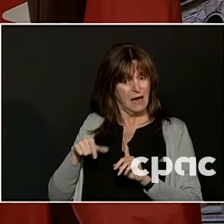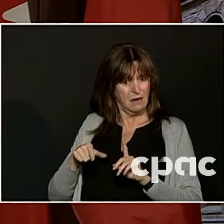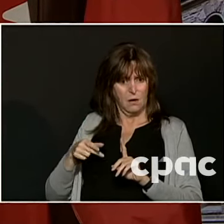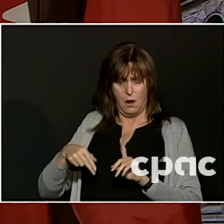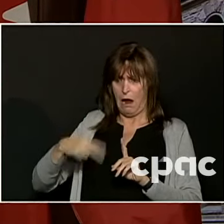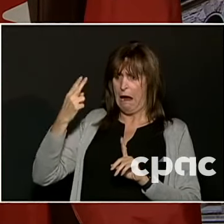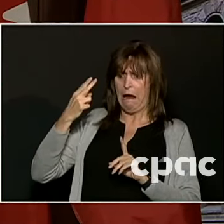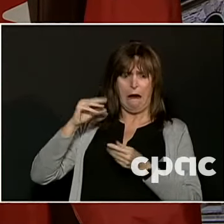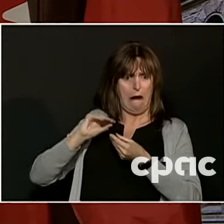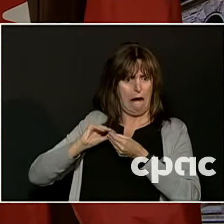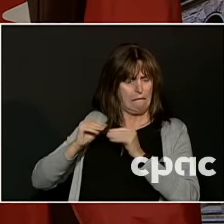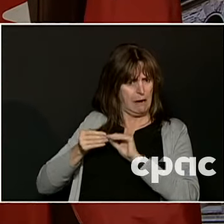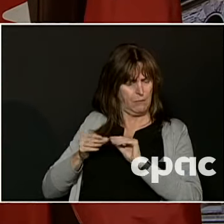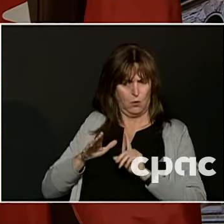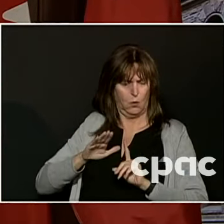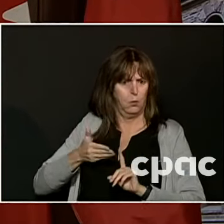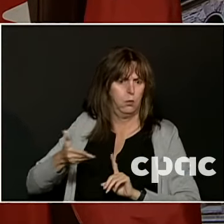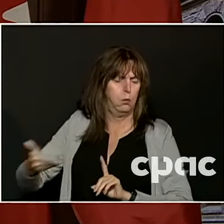August 1st.